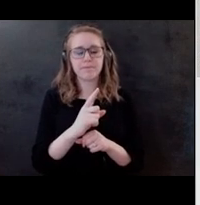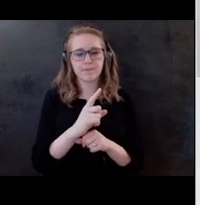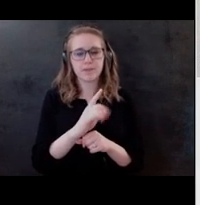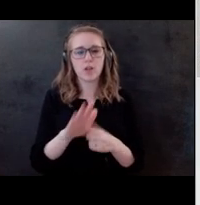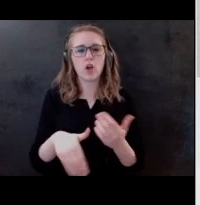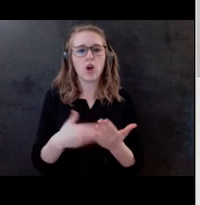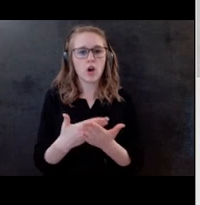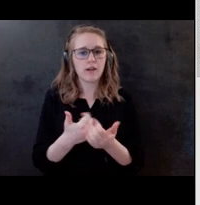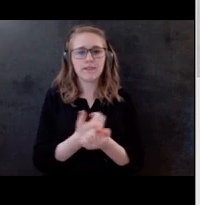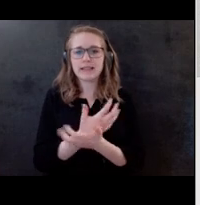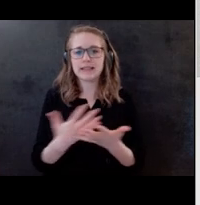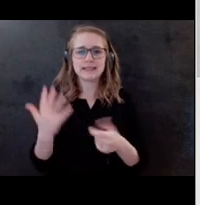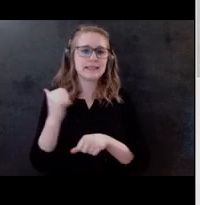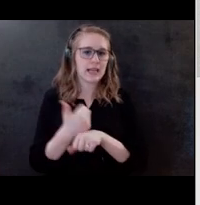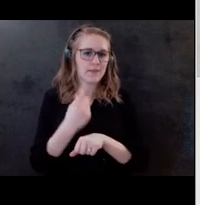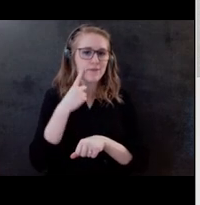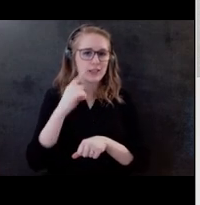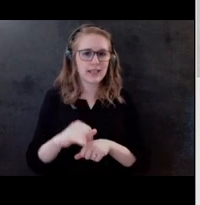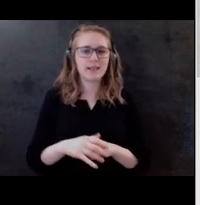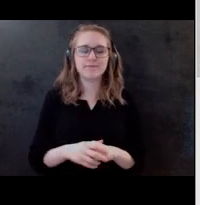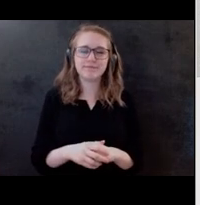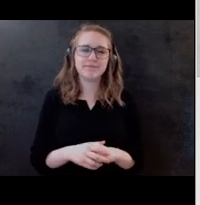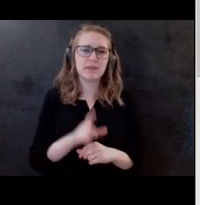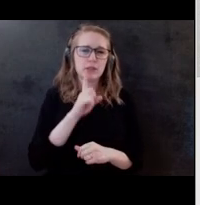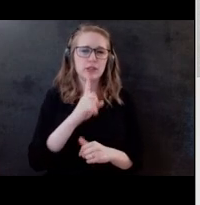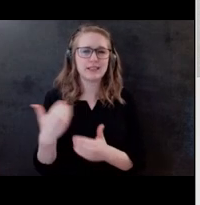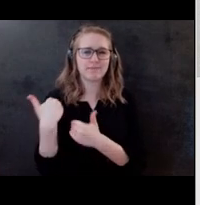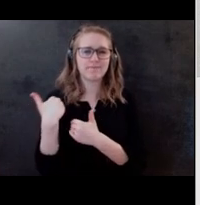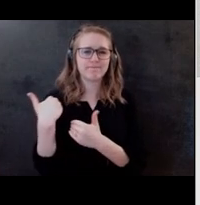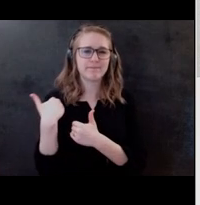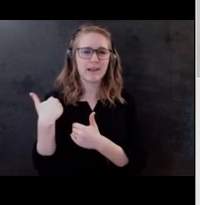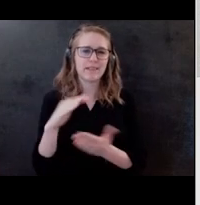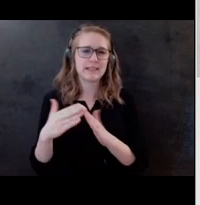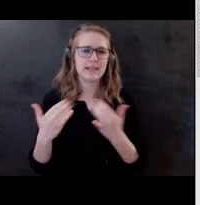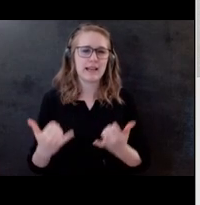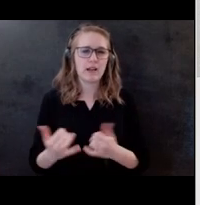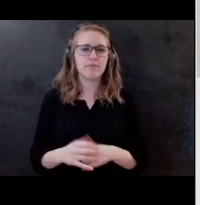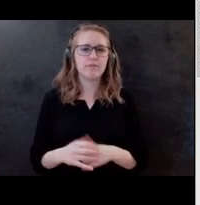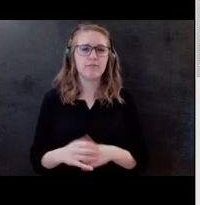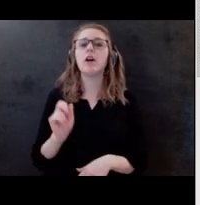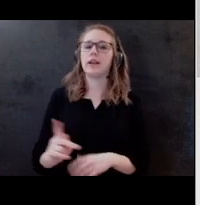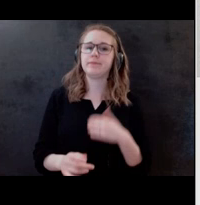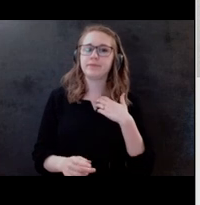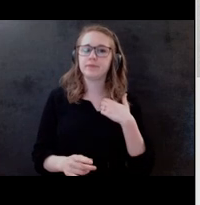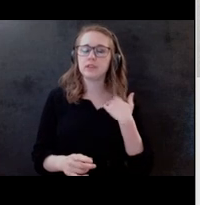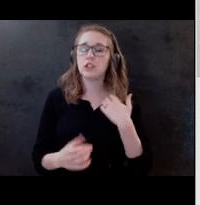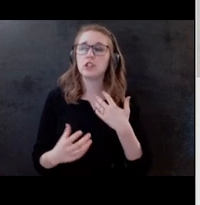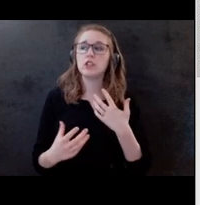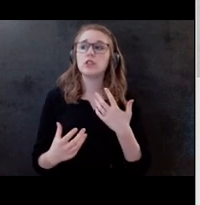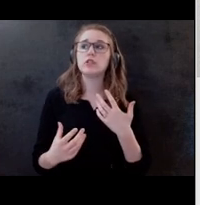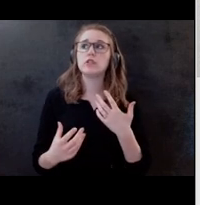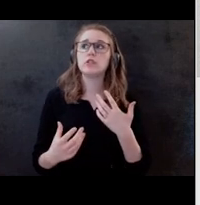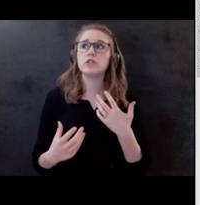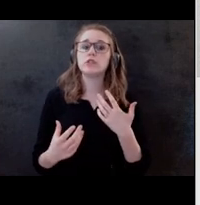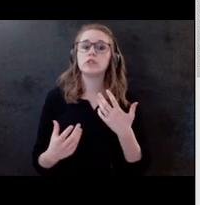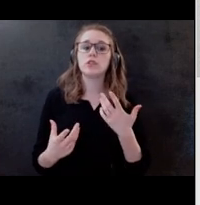in place for that. So yeah, it's our obligation. Okay. So in addition to Wynn, though,